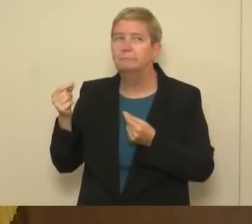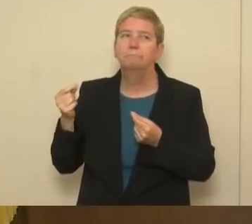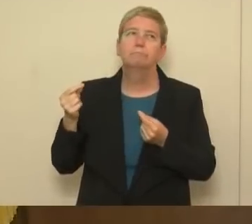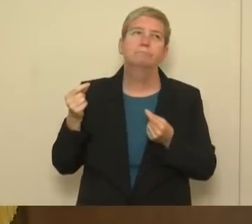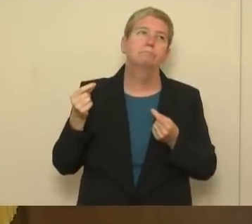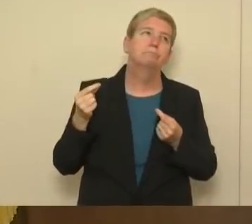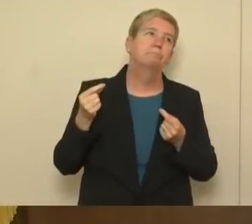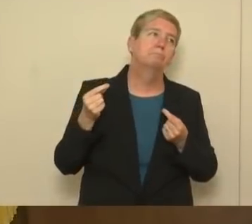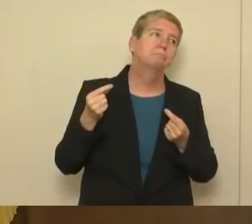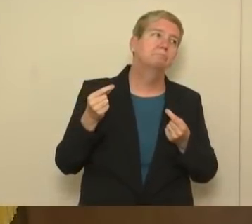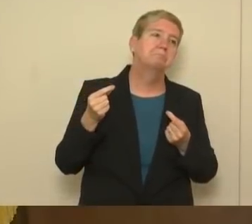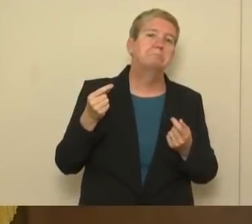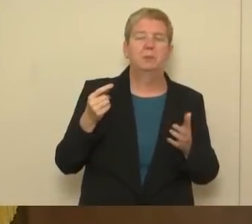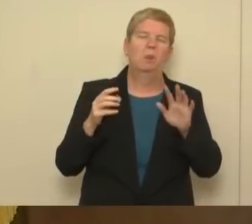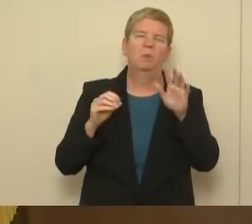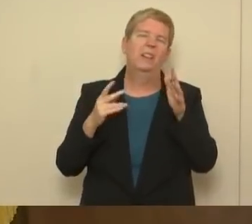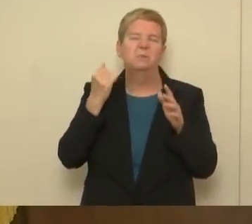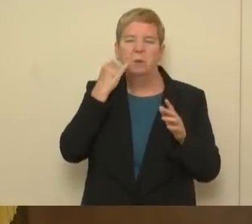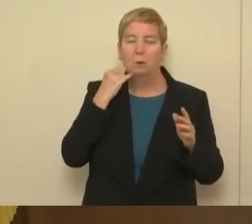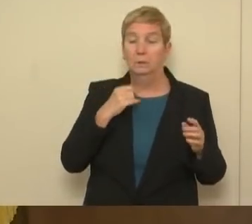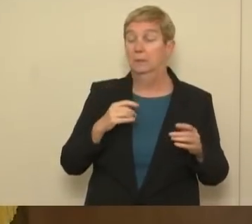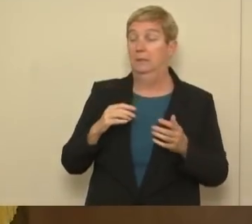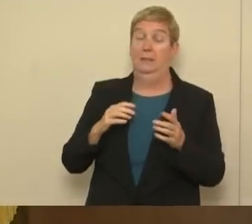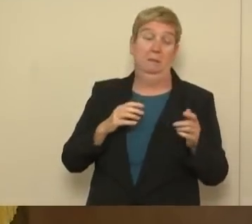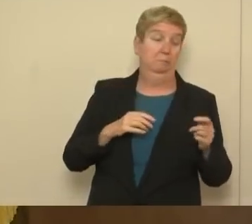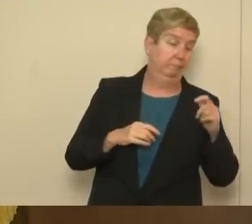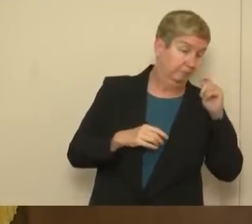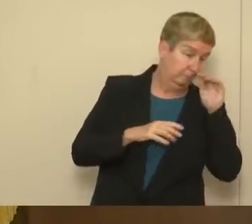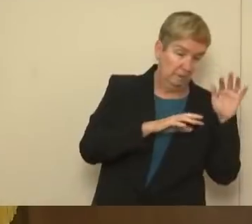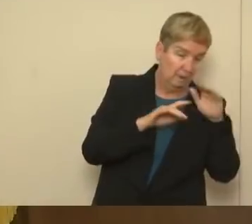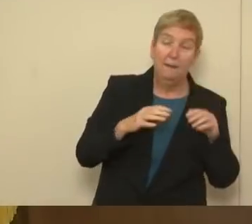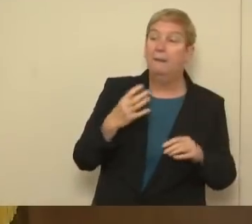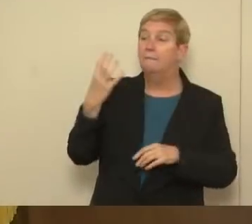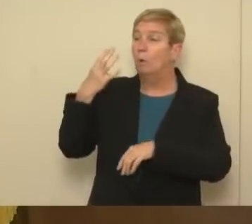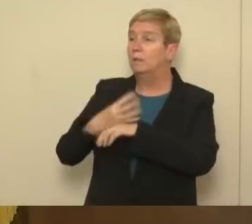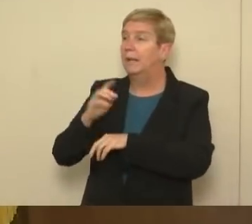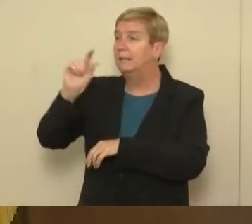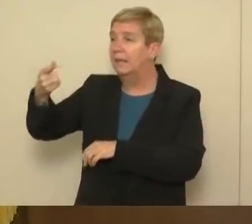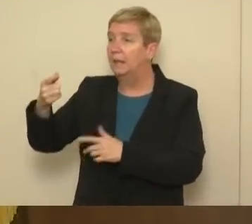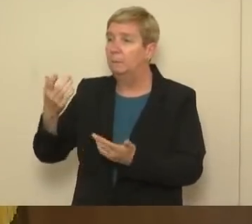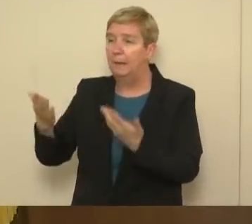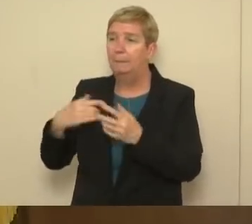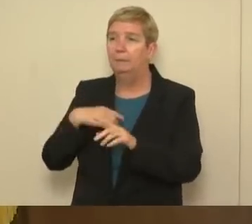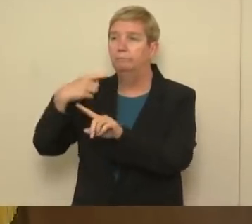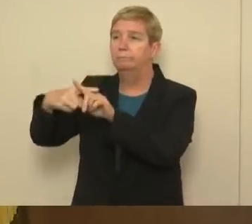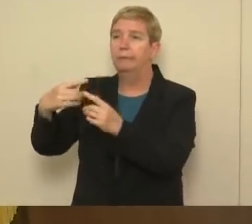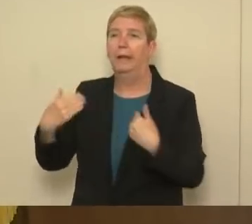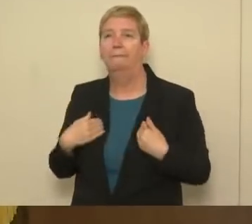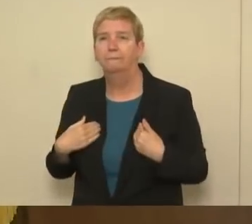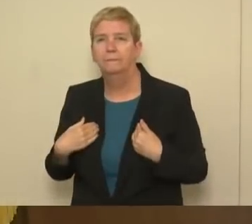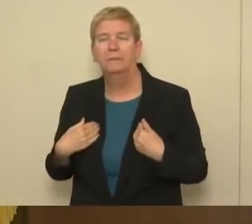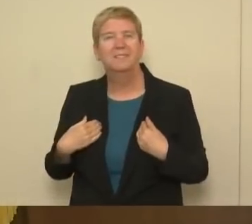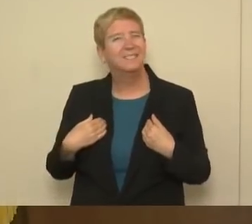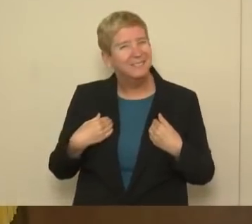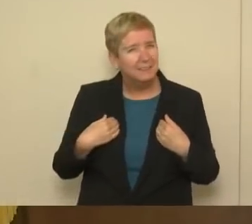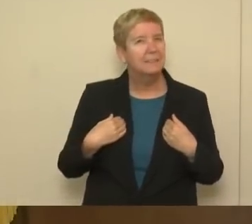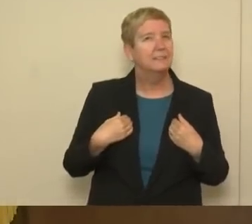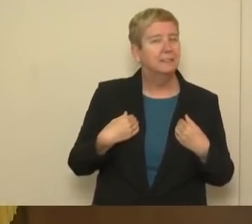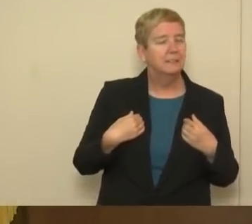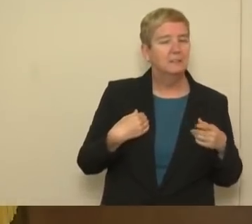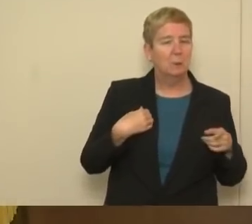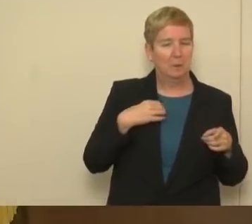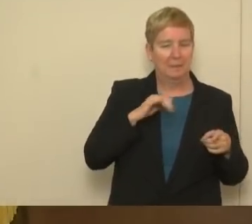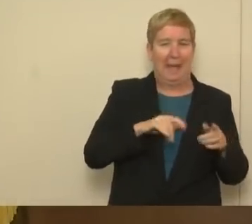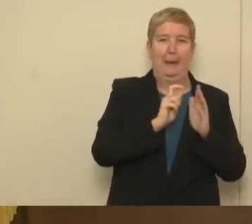Let's give it a little incubation period, 4 days after that. It's just for that moment in time. The gating criteria is